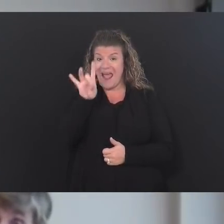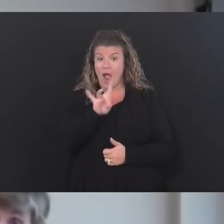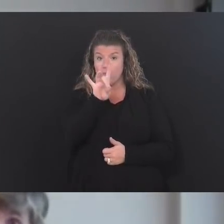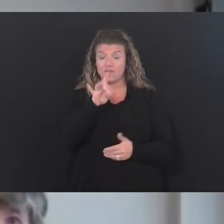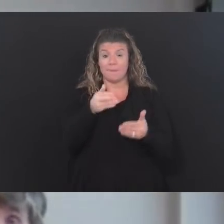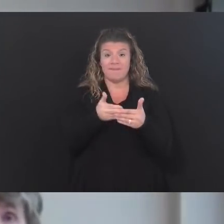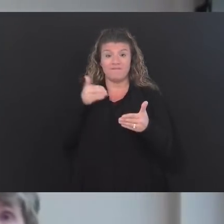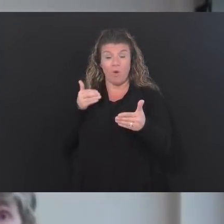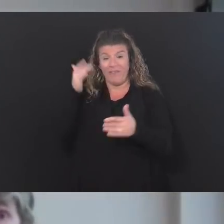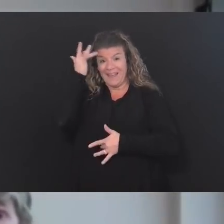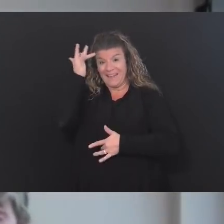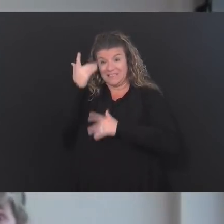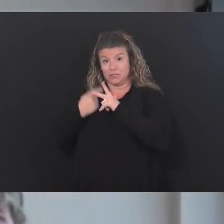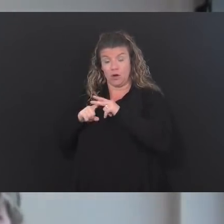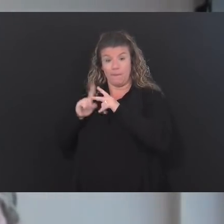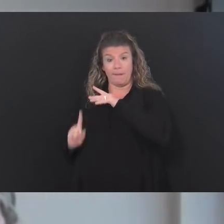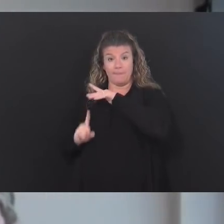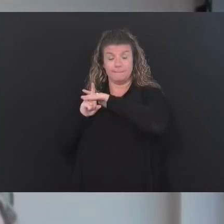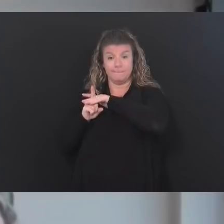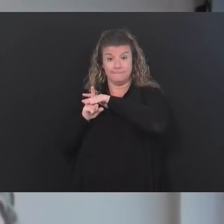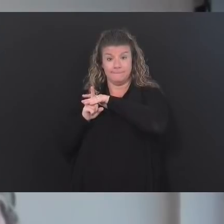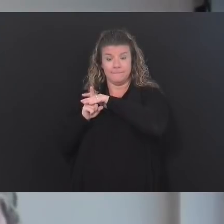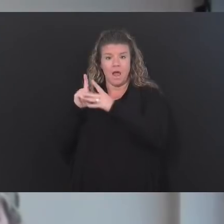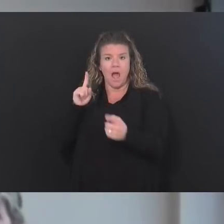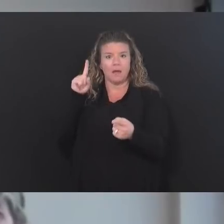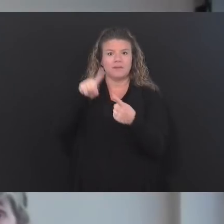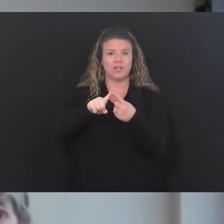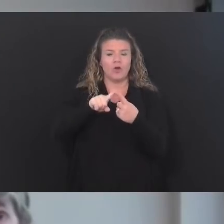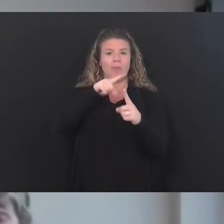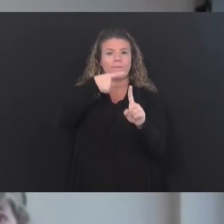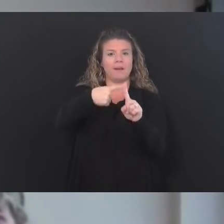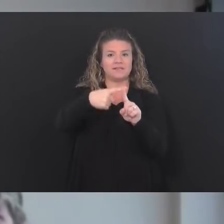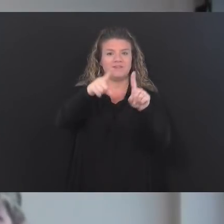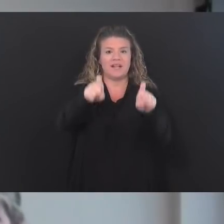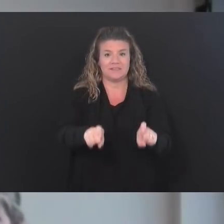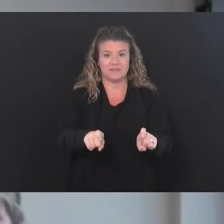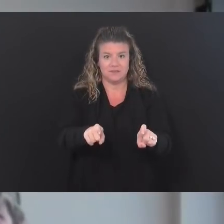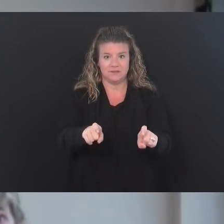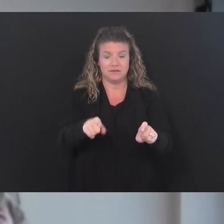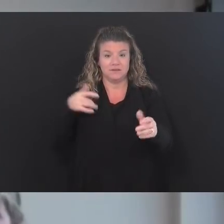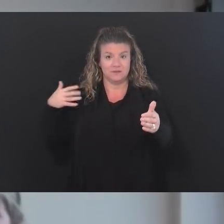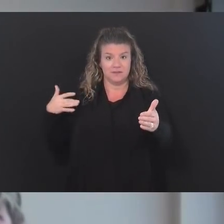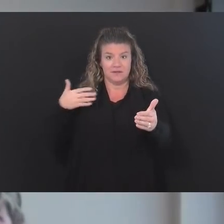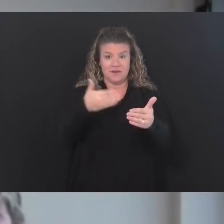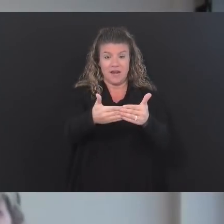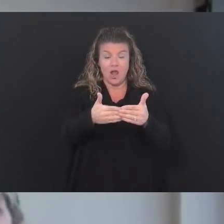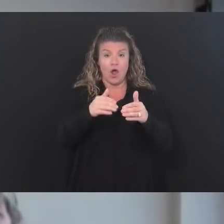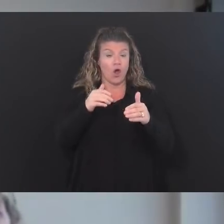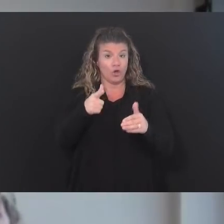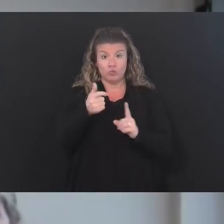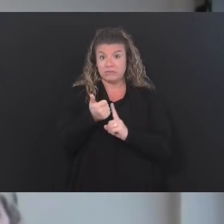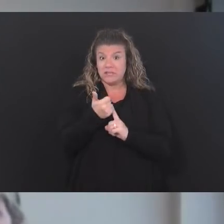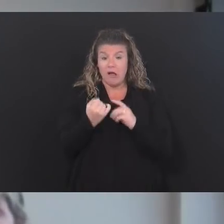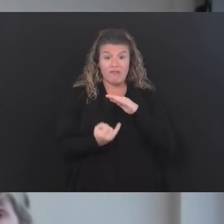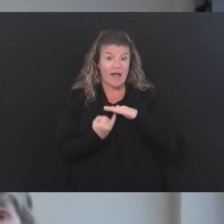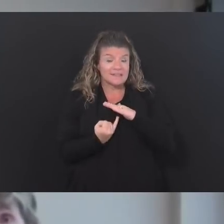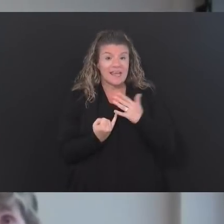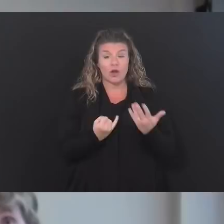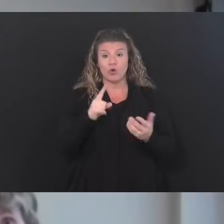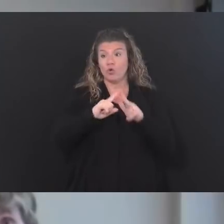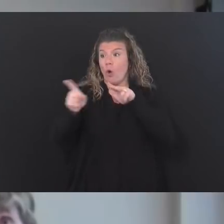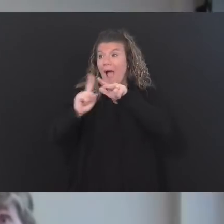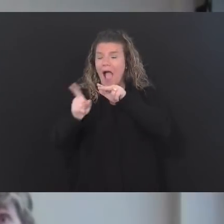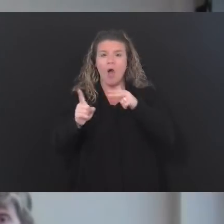illness began up until the present, or when they would have been self-isolating or whatever the issue was. So